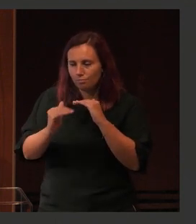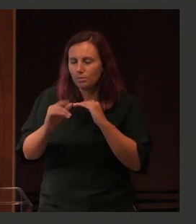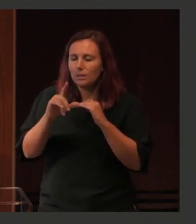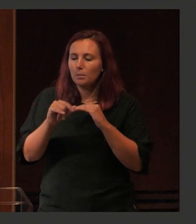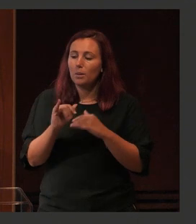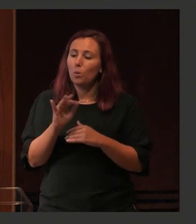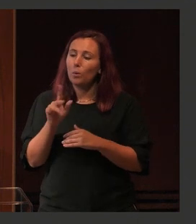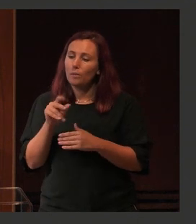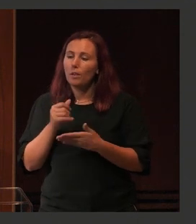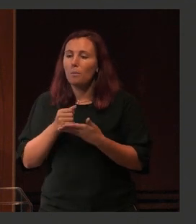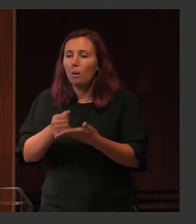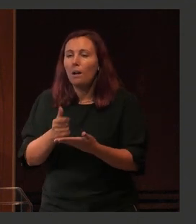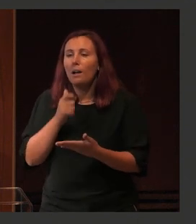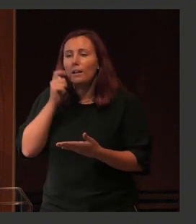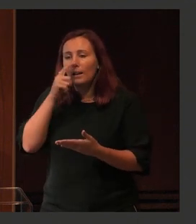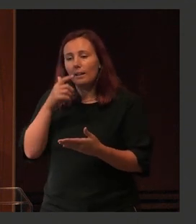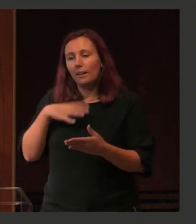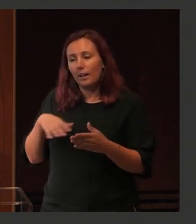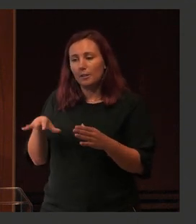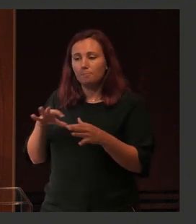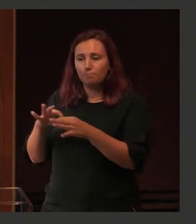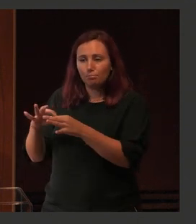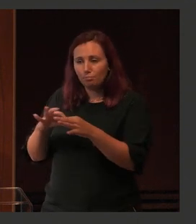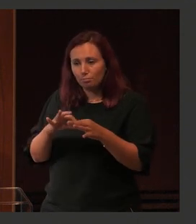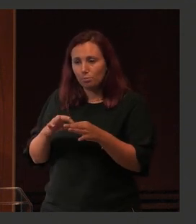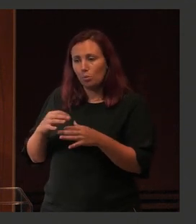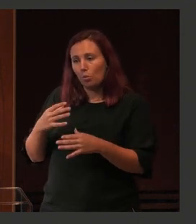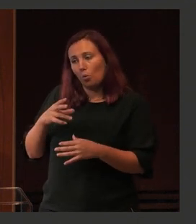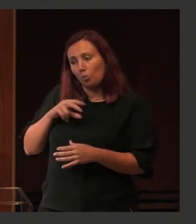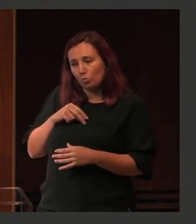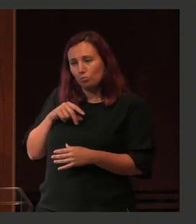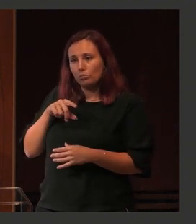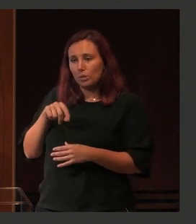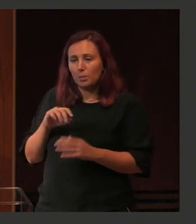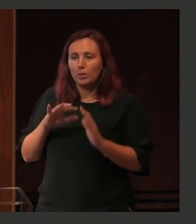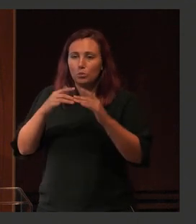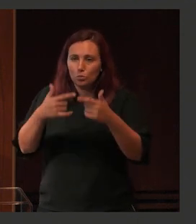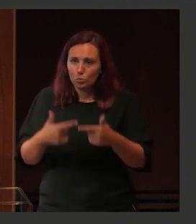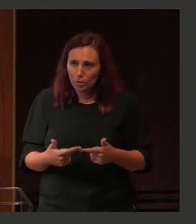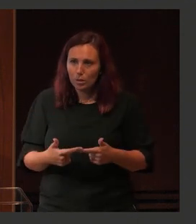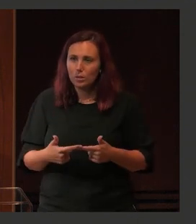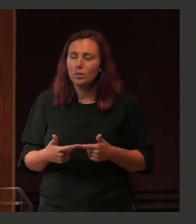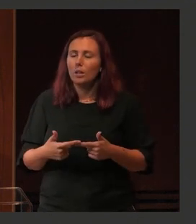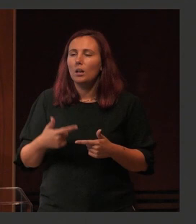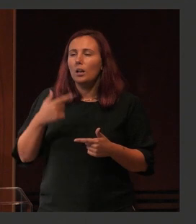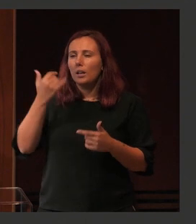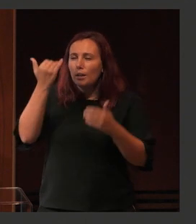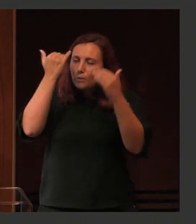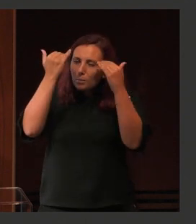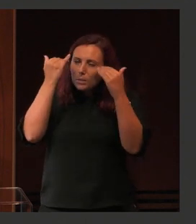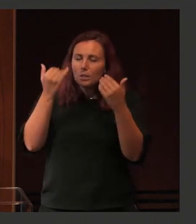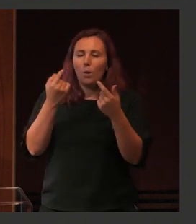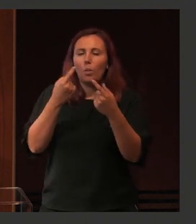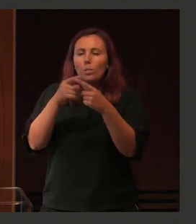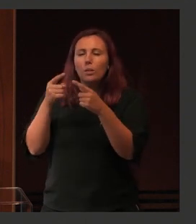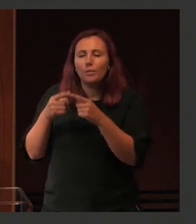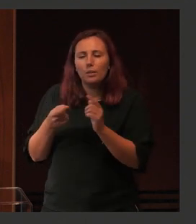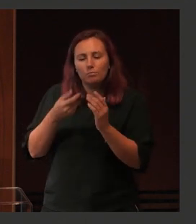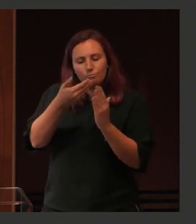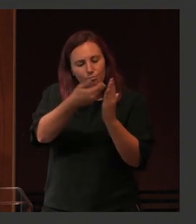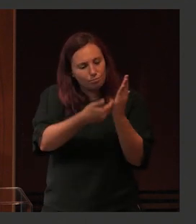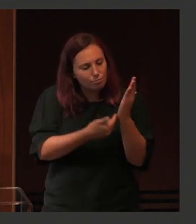them. On their website, there are different, of course, information. There is a leaflet, access and opportunity for